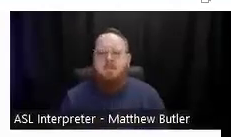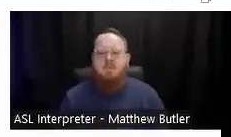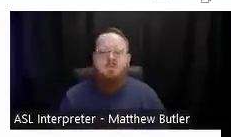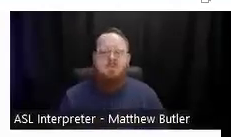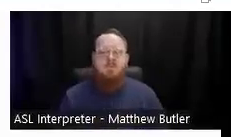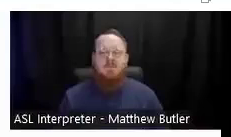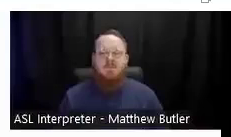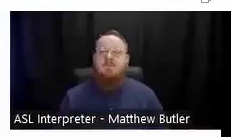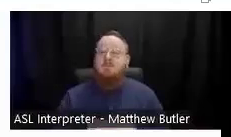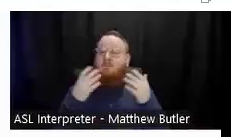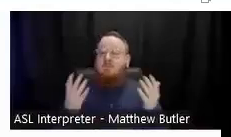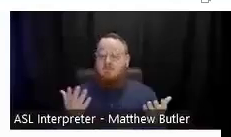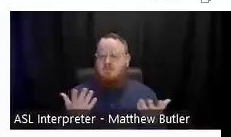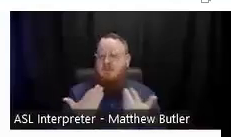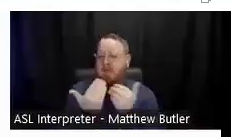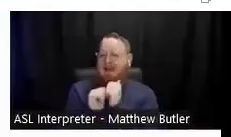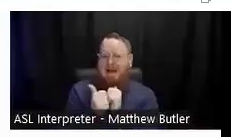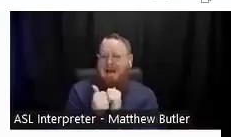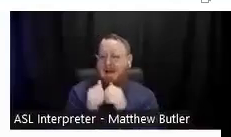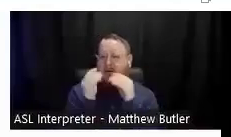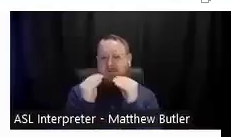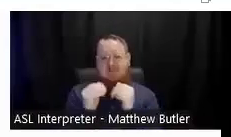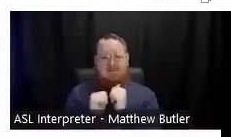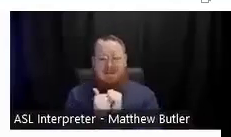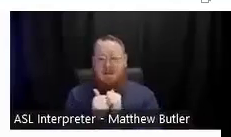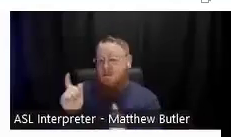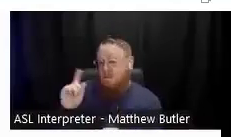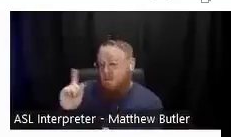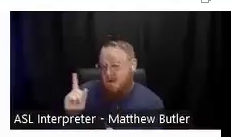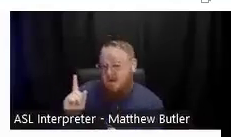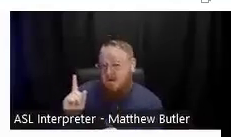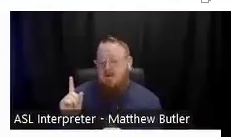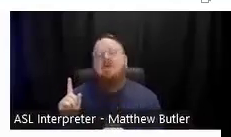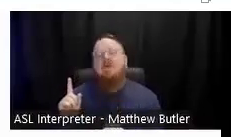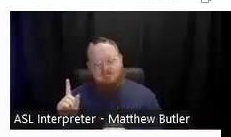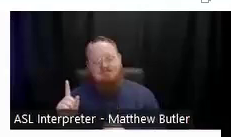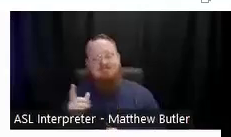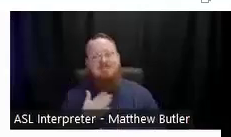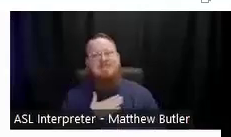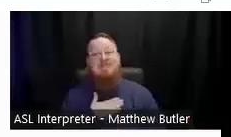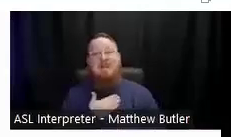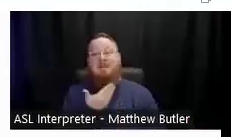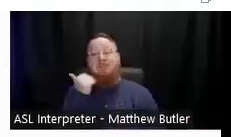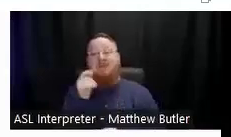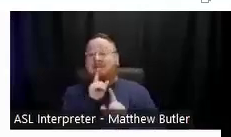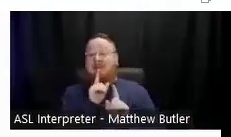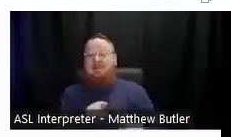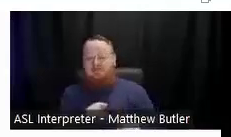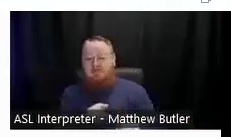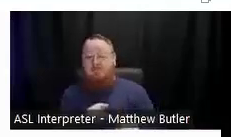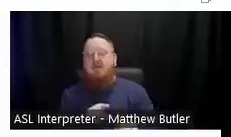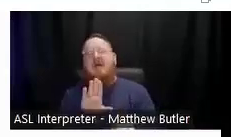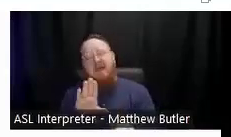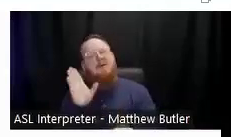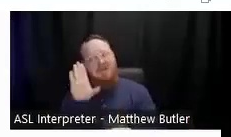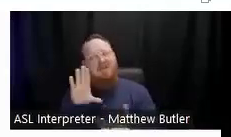So where and how do you teach these things? Well, one of my favorite answers to questions, if as you get to know me a little better,